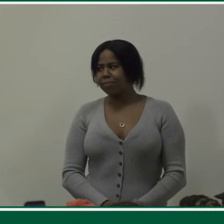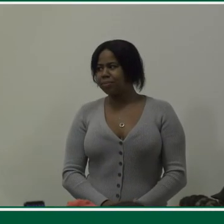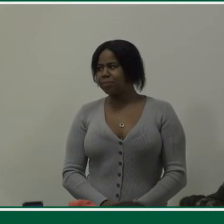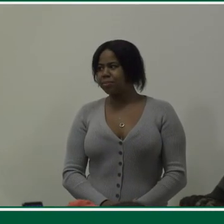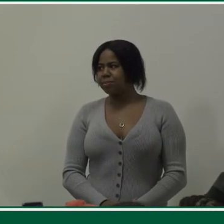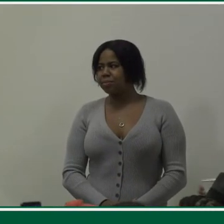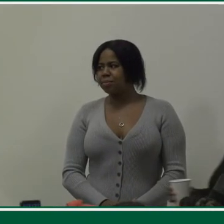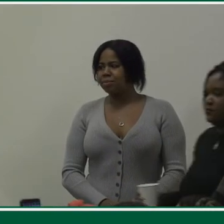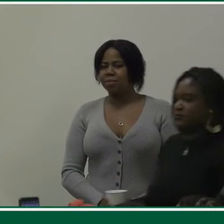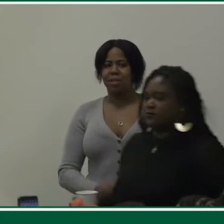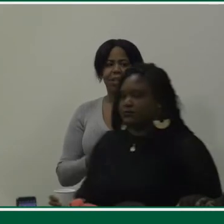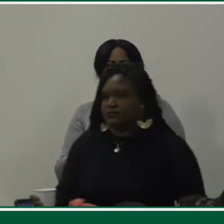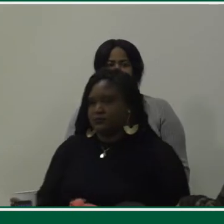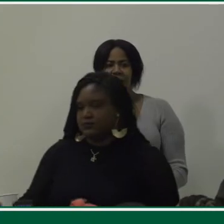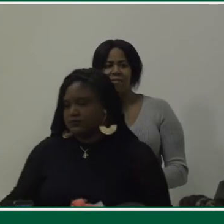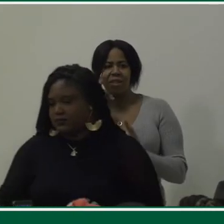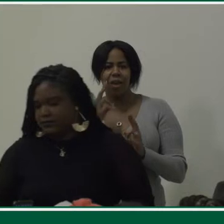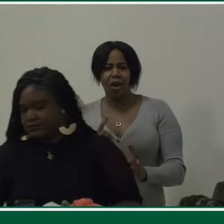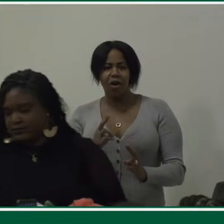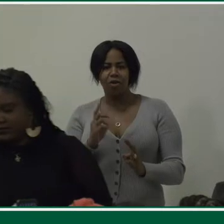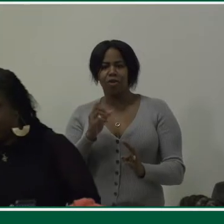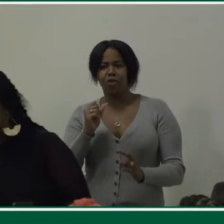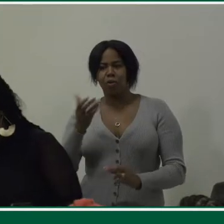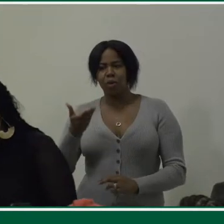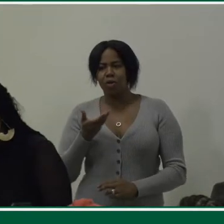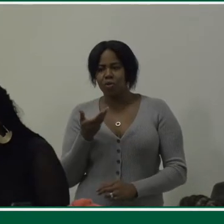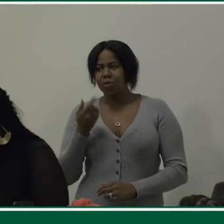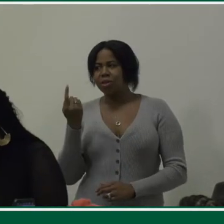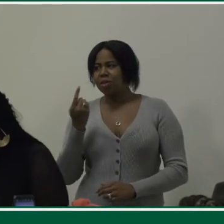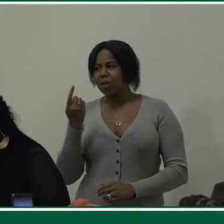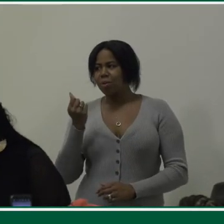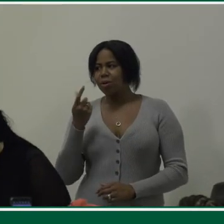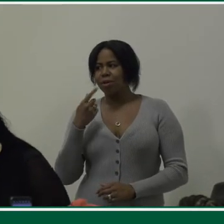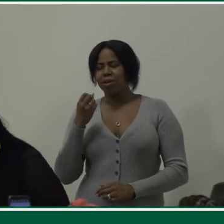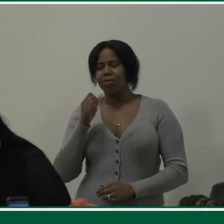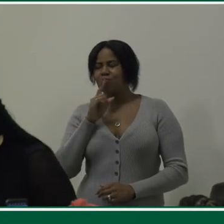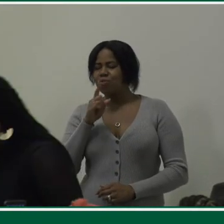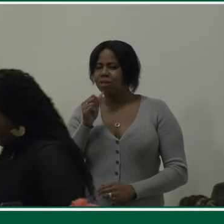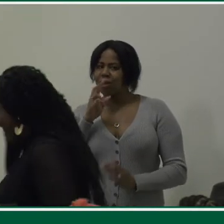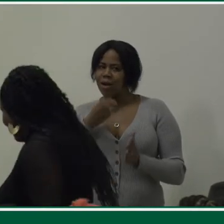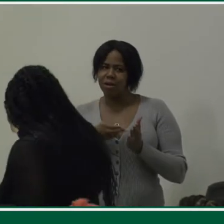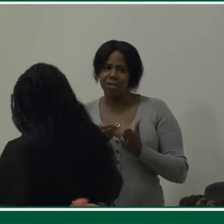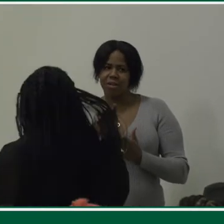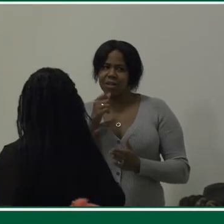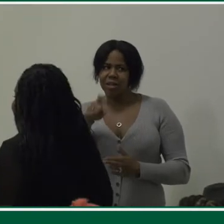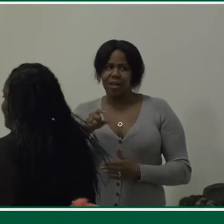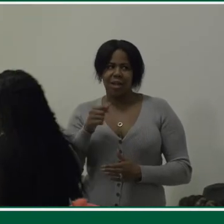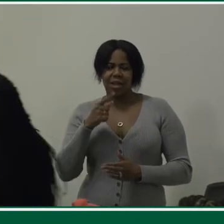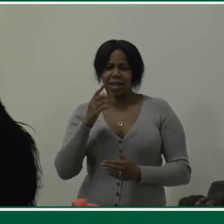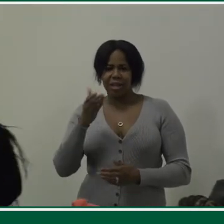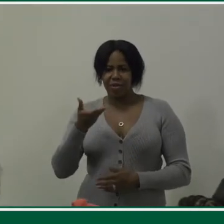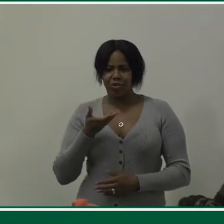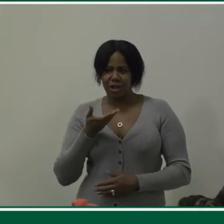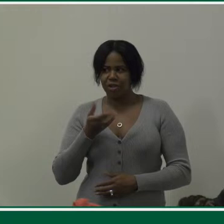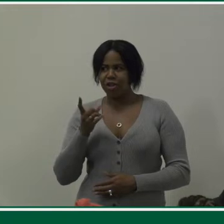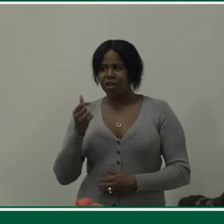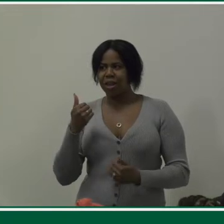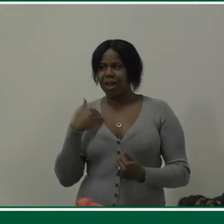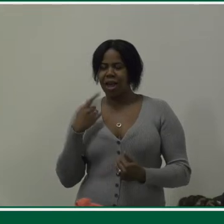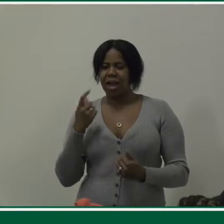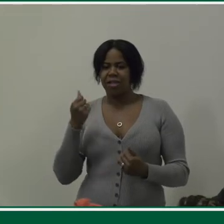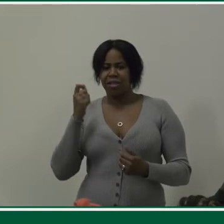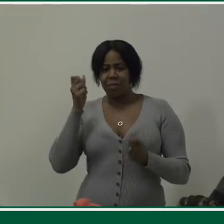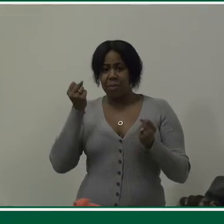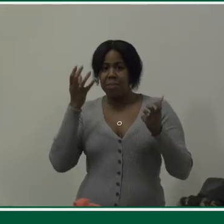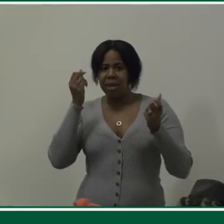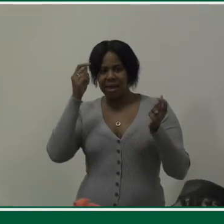Now, I have the distinct honor of introducing someone who honestly needs no introduction. He has worn and still wears many